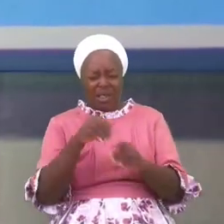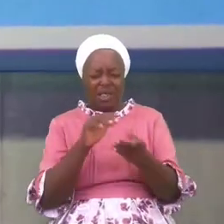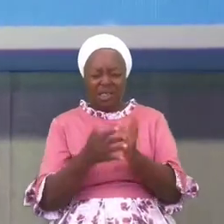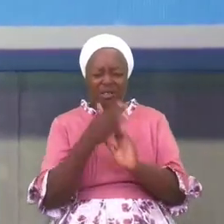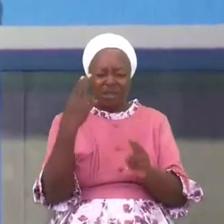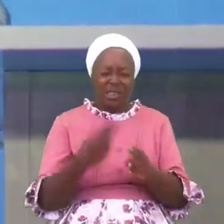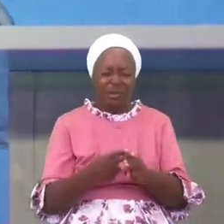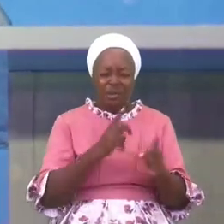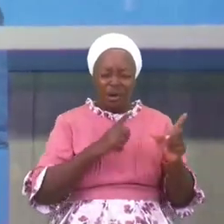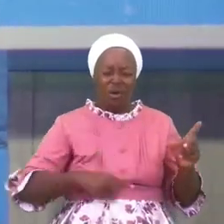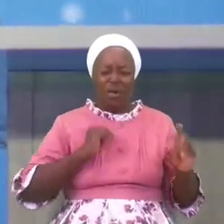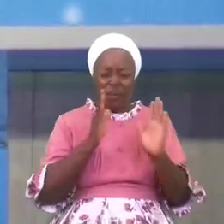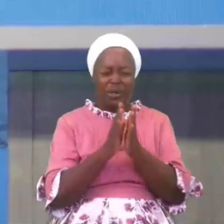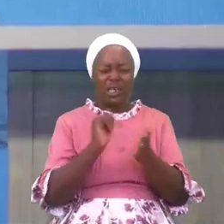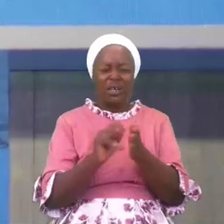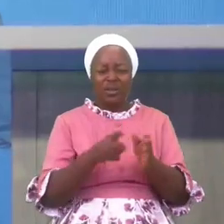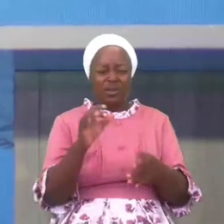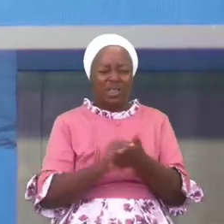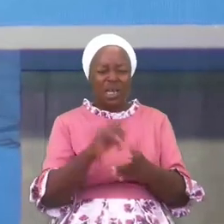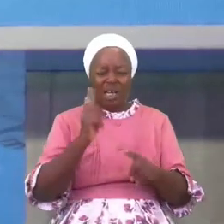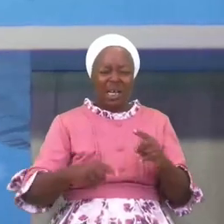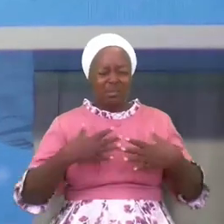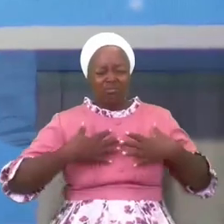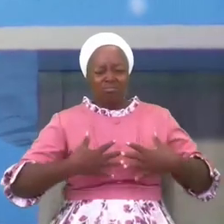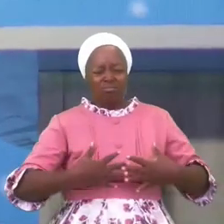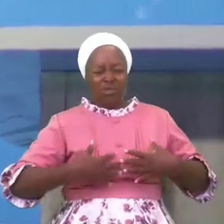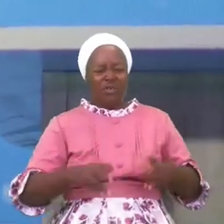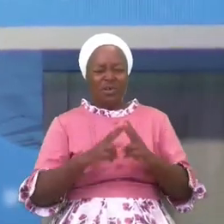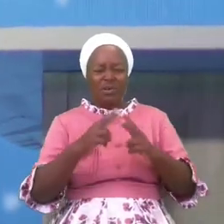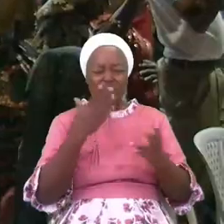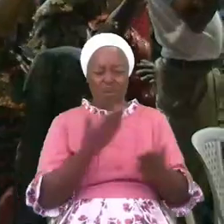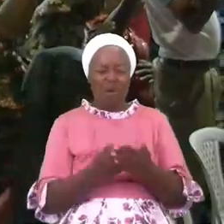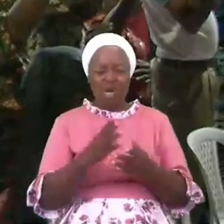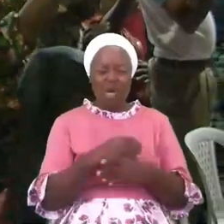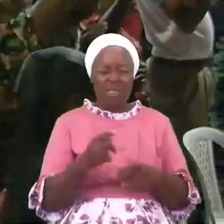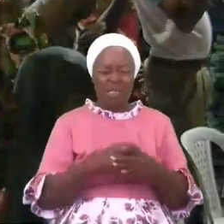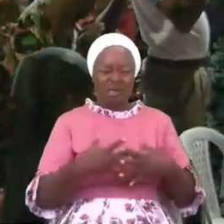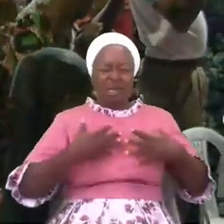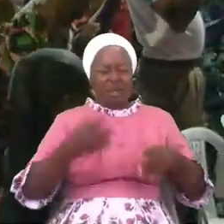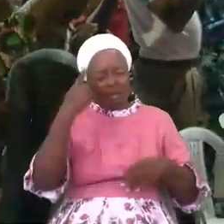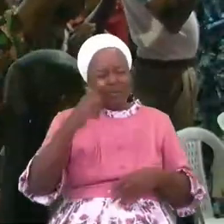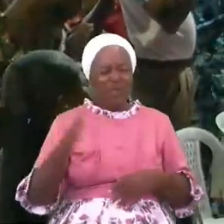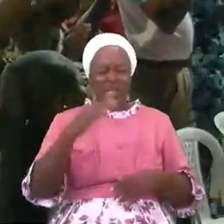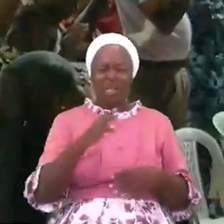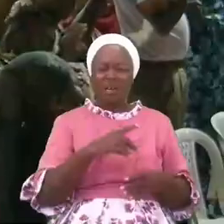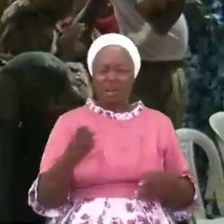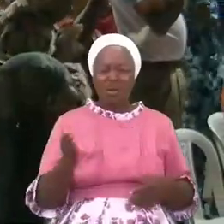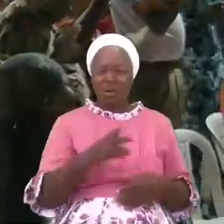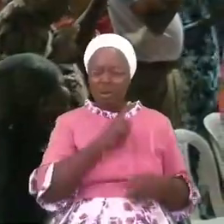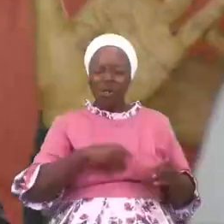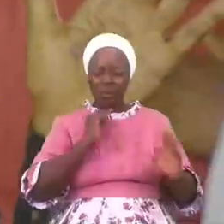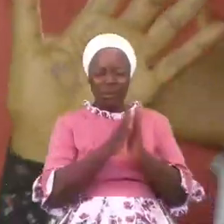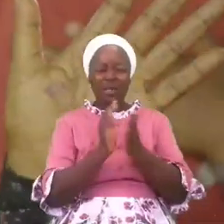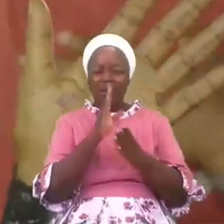asthma, they are gasping for air, I pray now they'll be relieved completely. Heal them, Lord, in